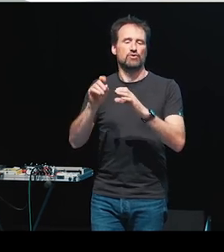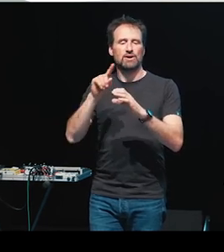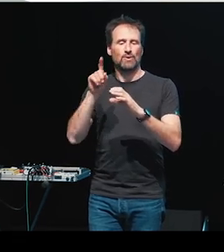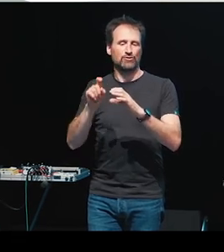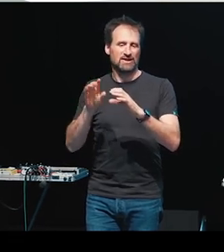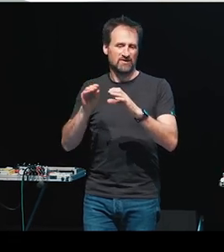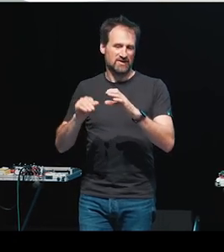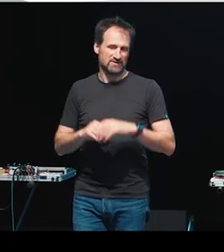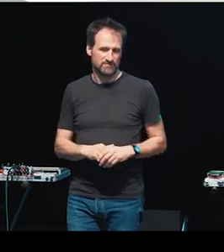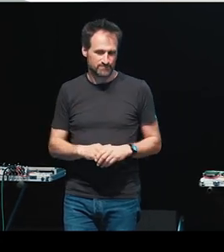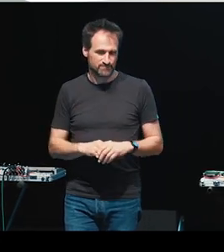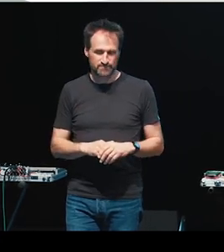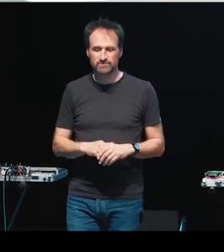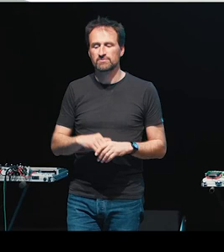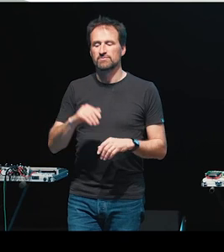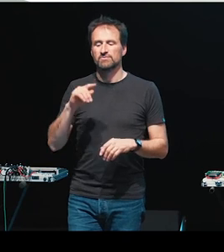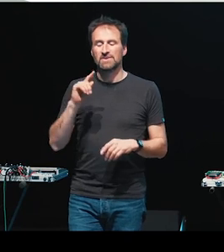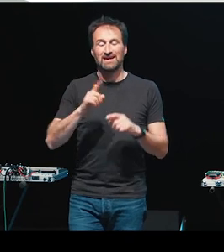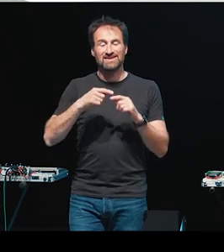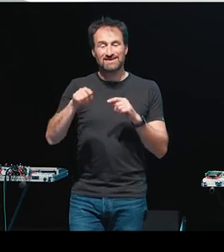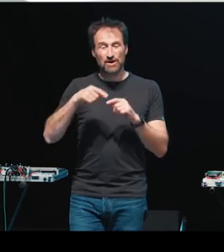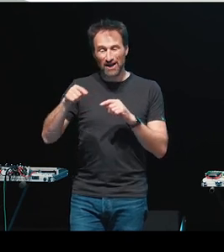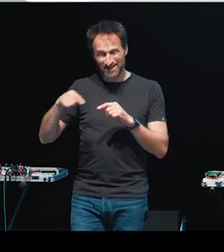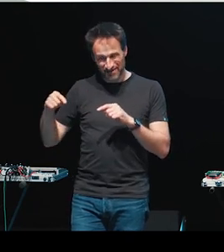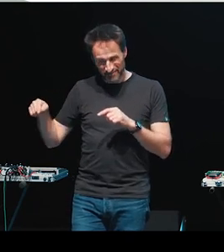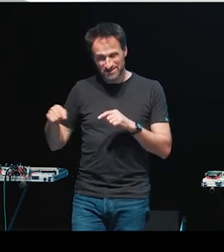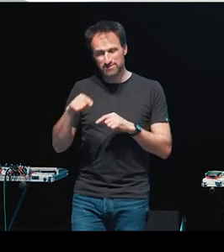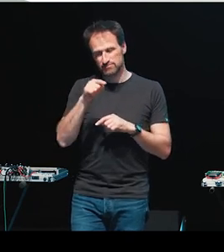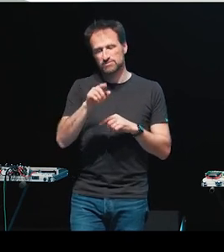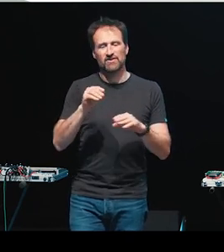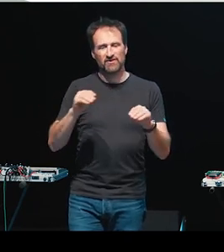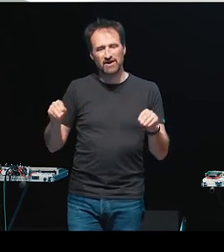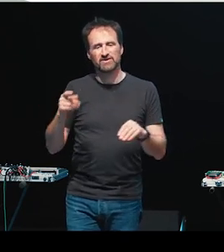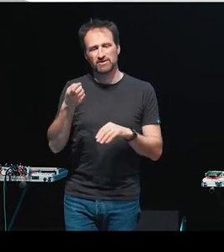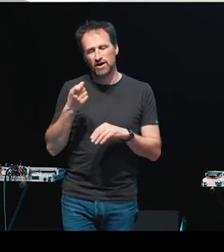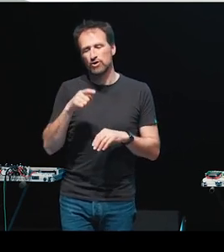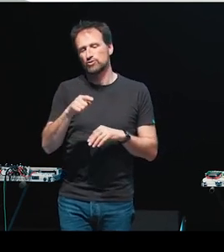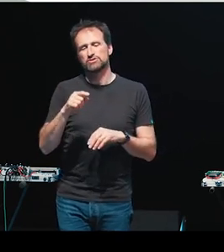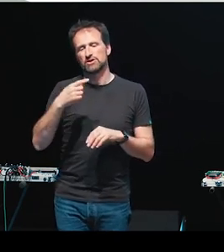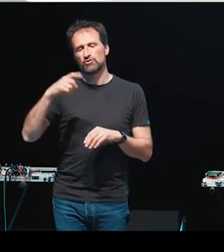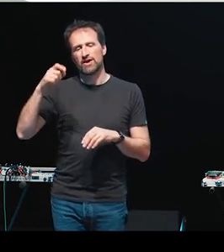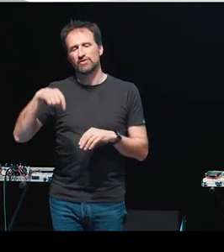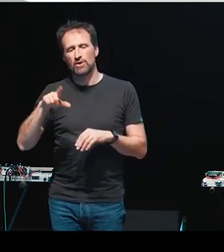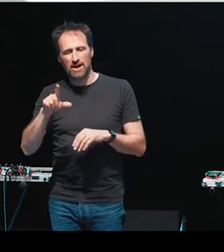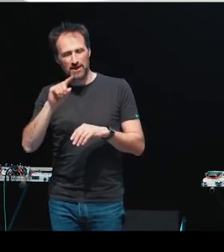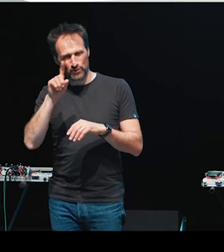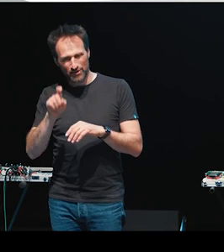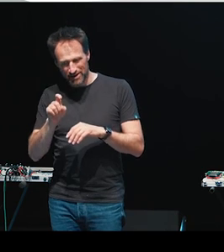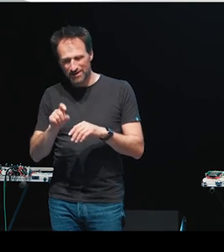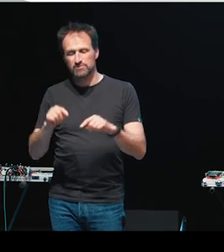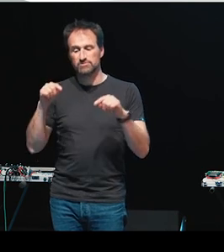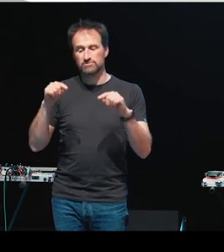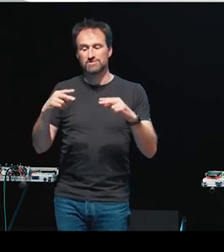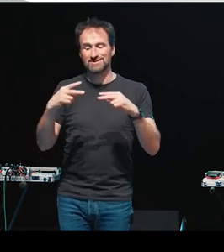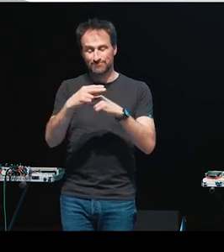And directives are these tokens you can add to almost any part of a GraphQL query, and the spec defines two of them, include and skip. And those